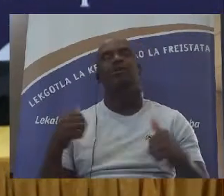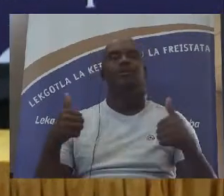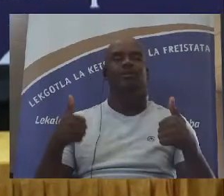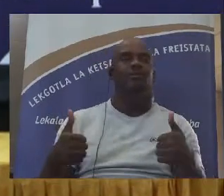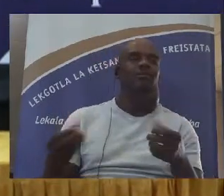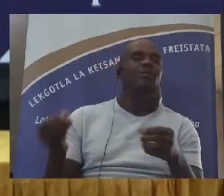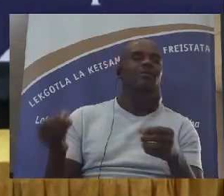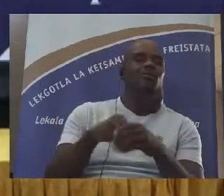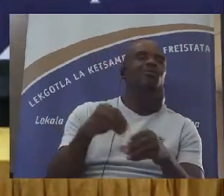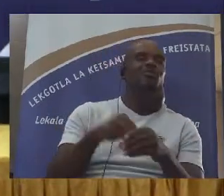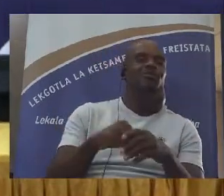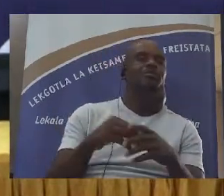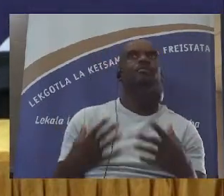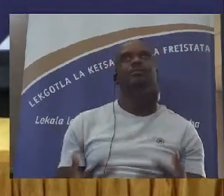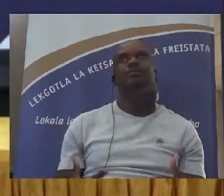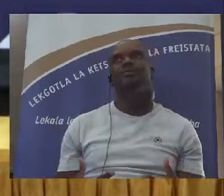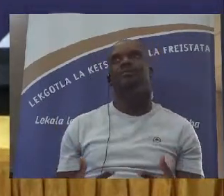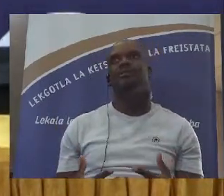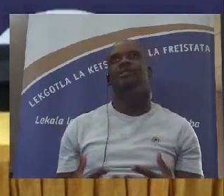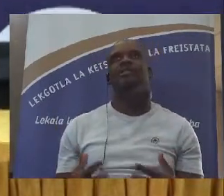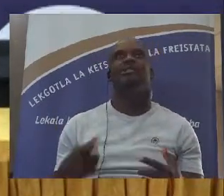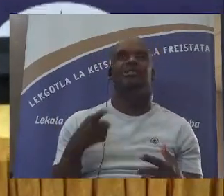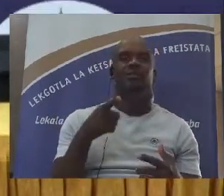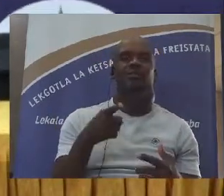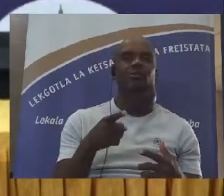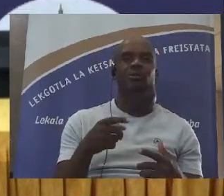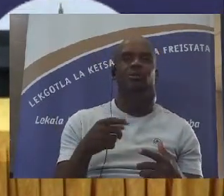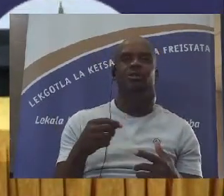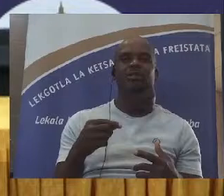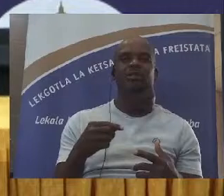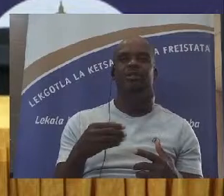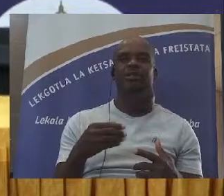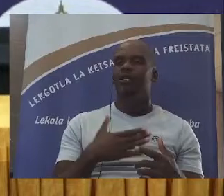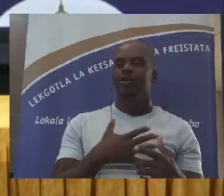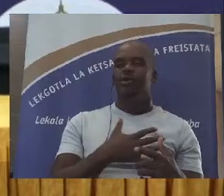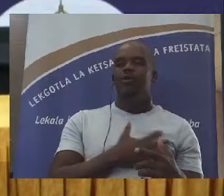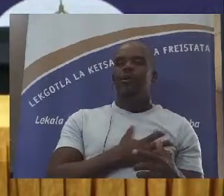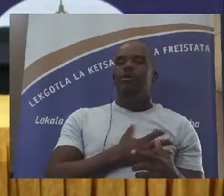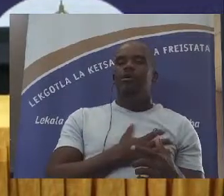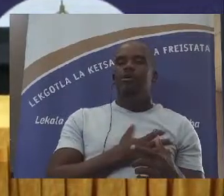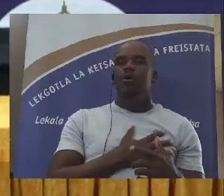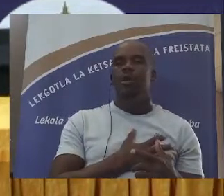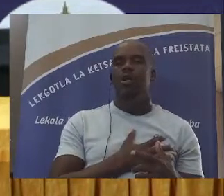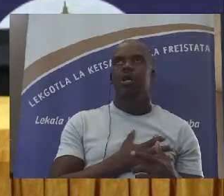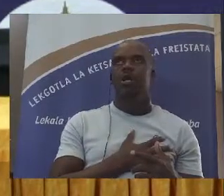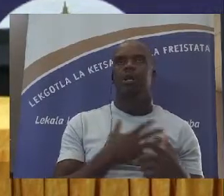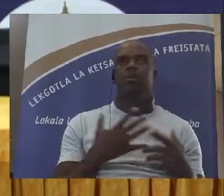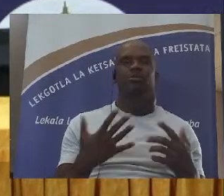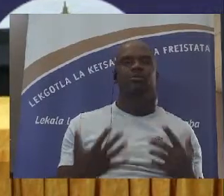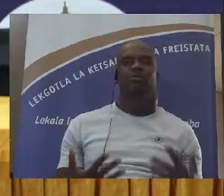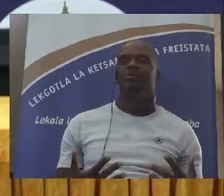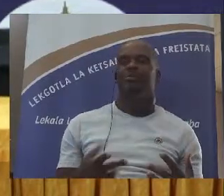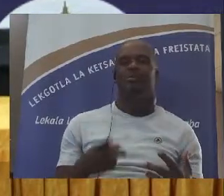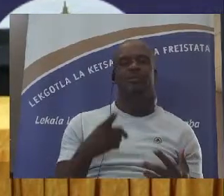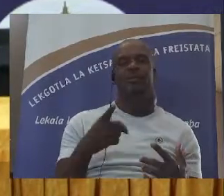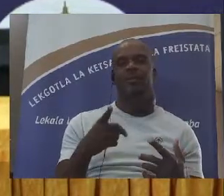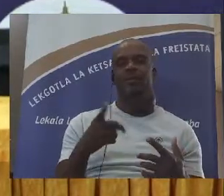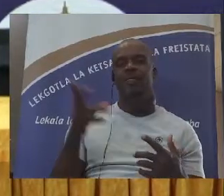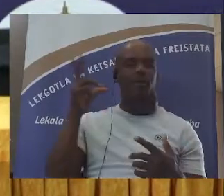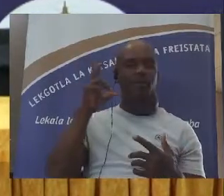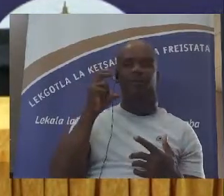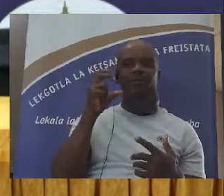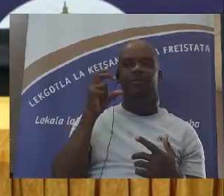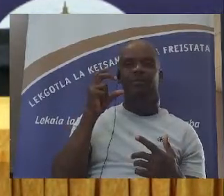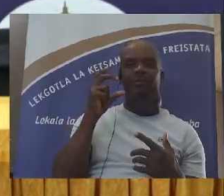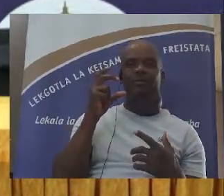And some of them are very touchy. Ha o utlwa tse ding ha ba di bolela mona, they are very